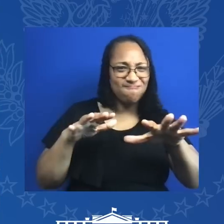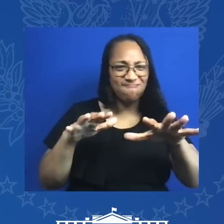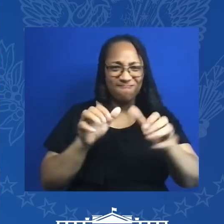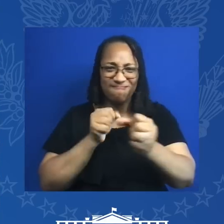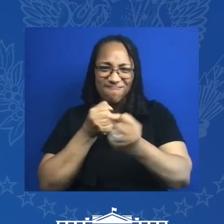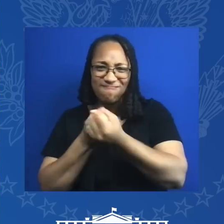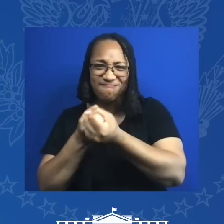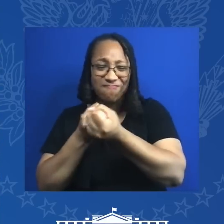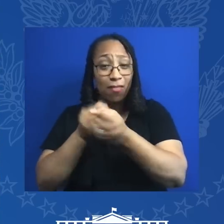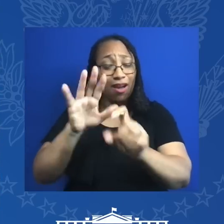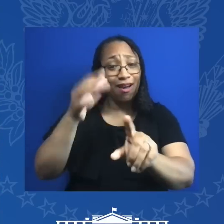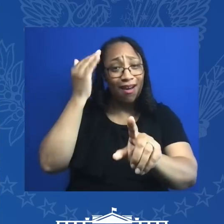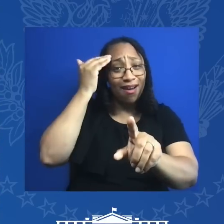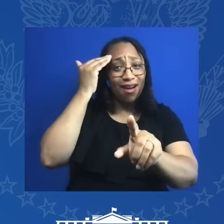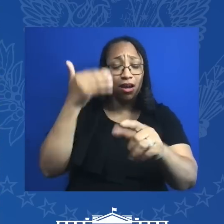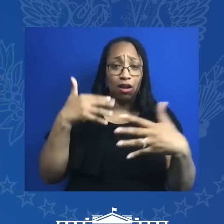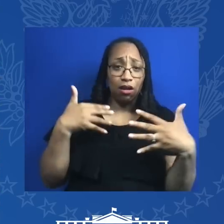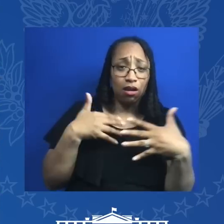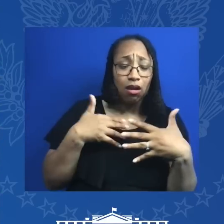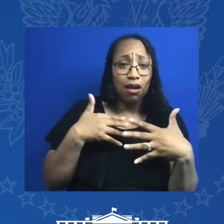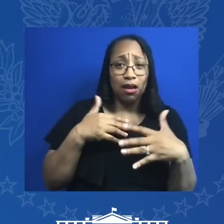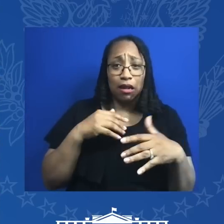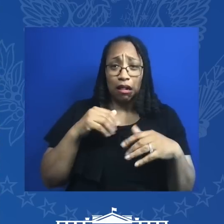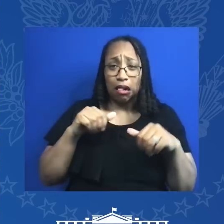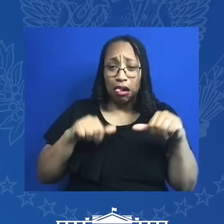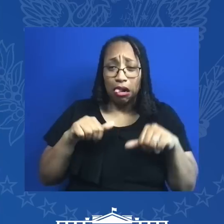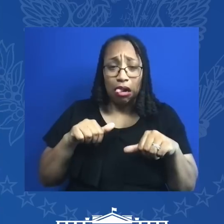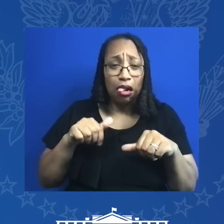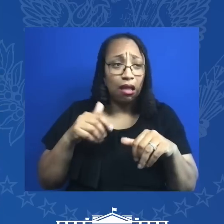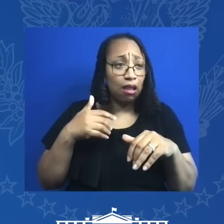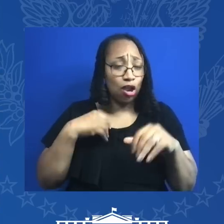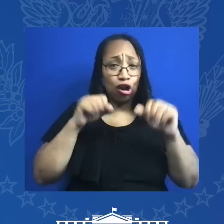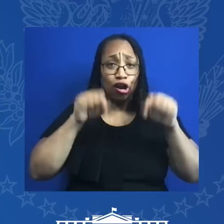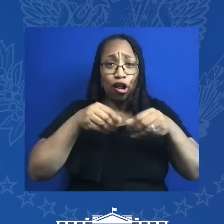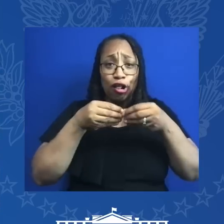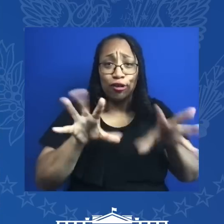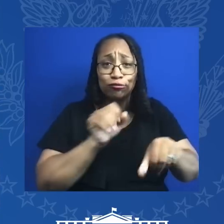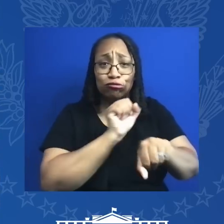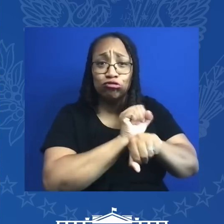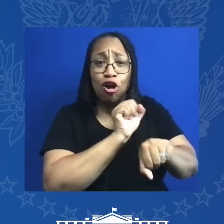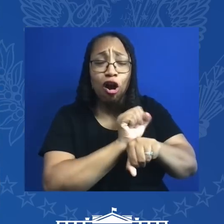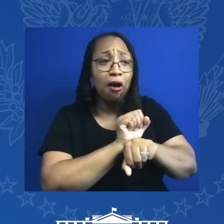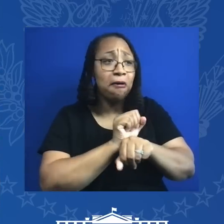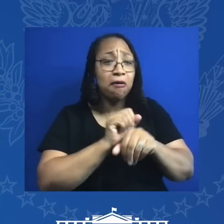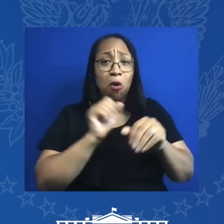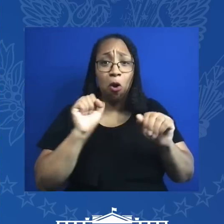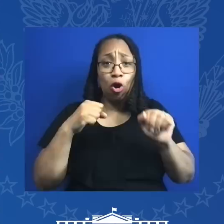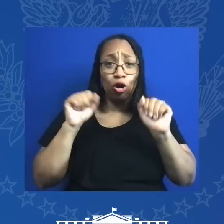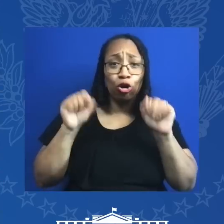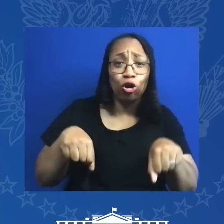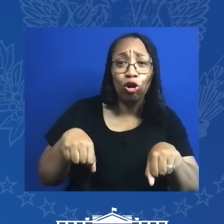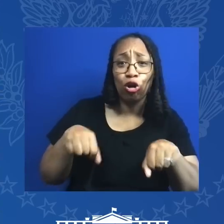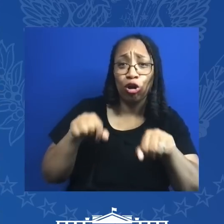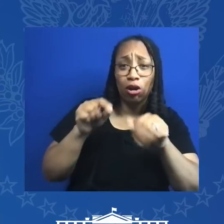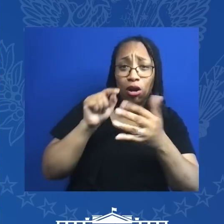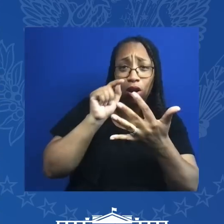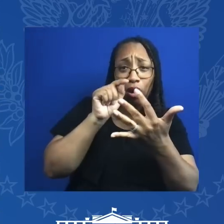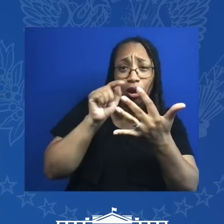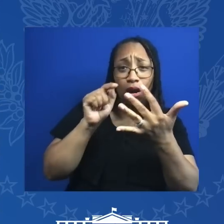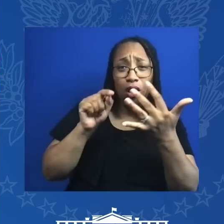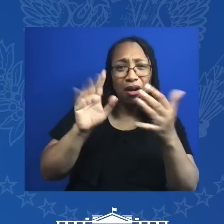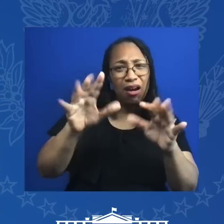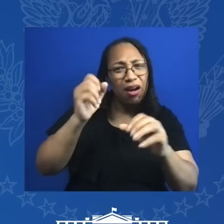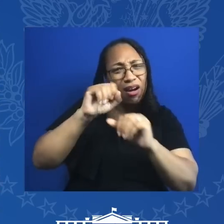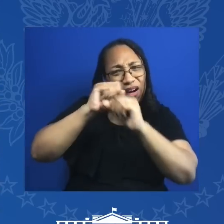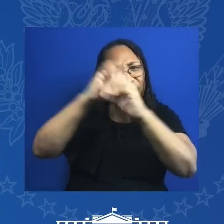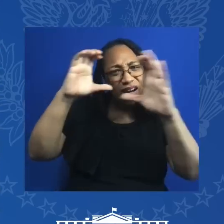community. Imagine what it took 40 years ago to stand up and say, I'm gay. What would have happened? No,